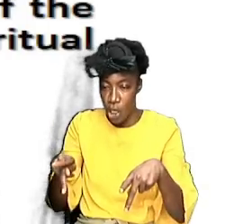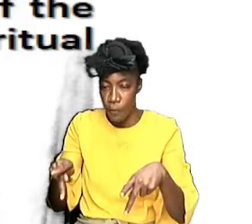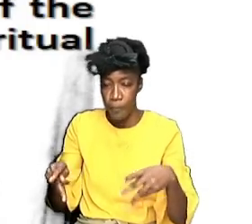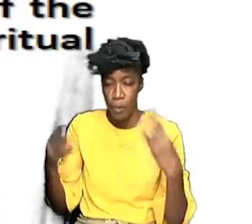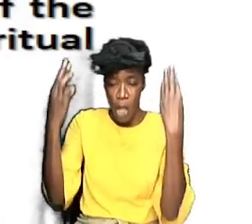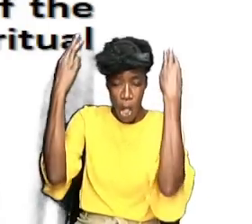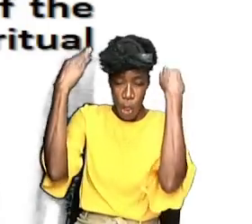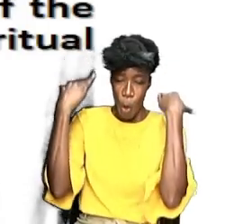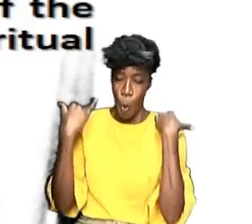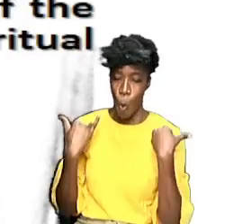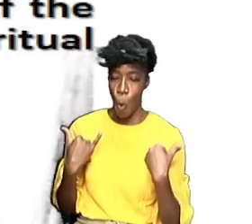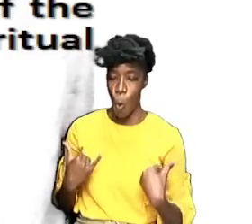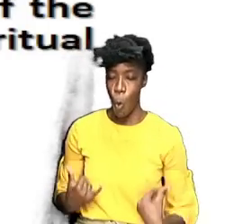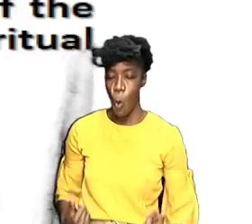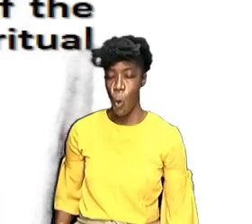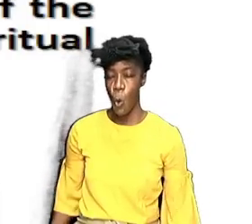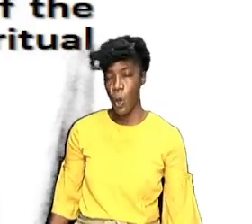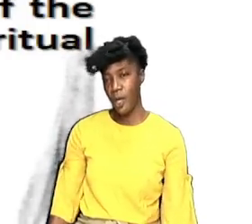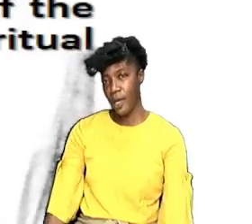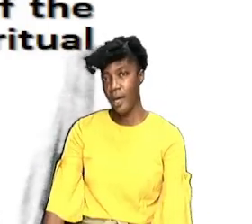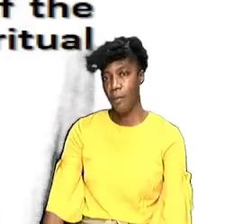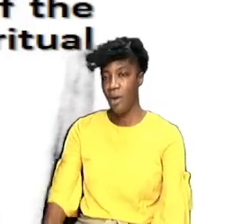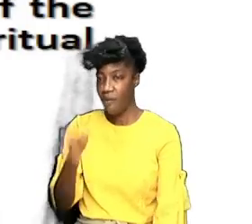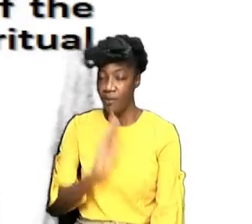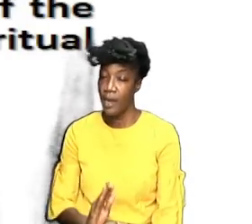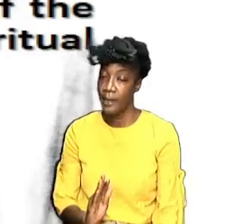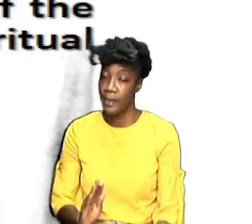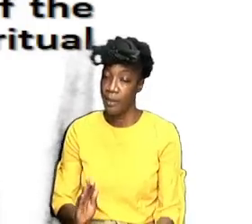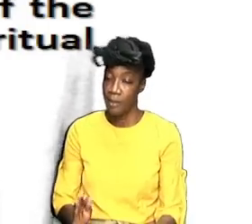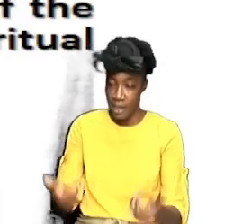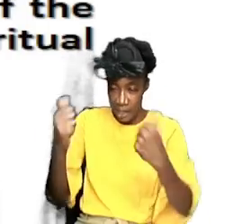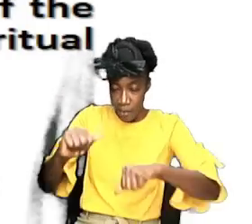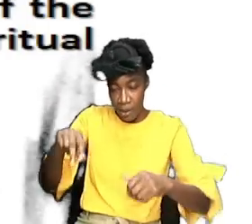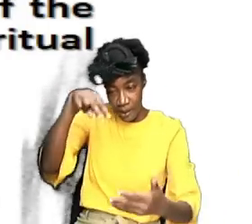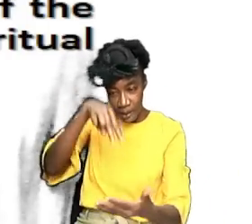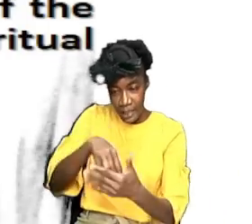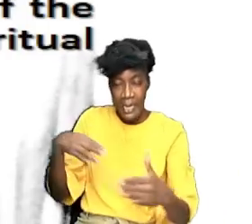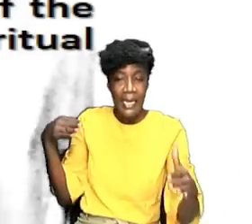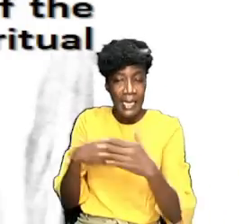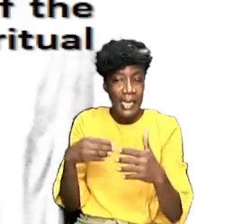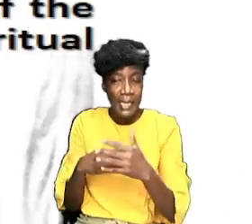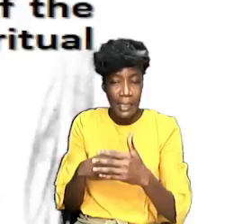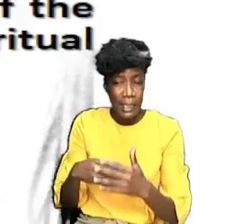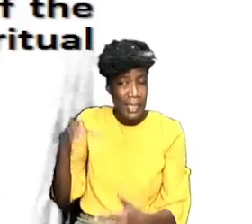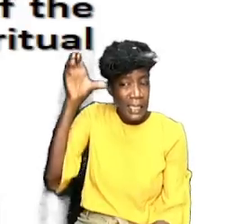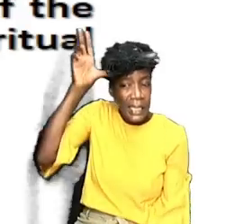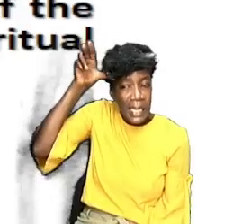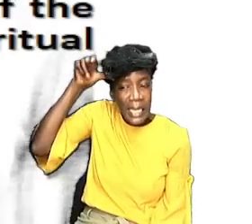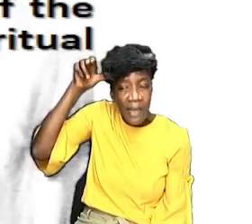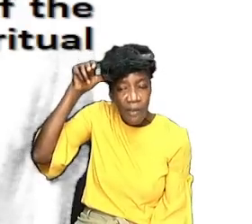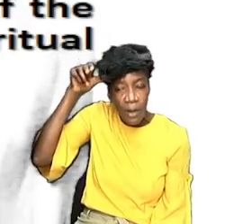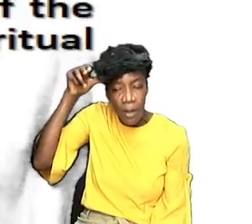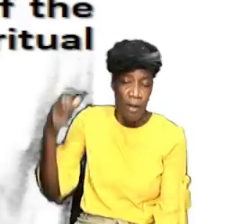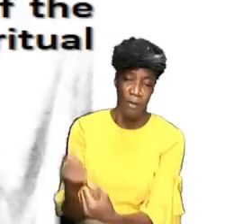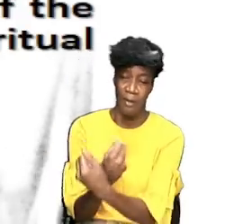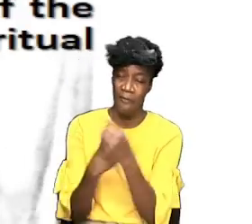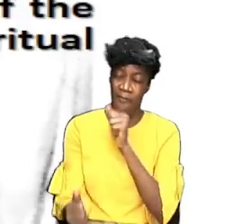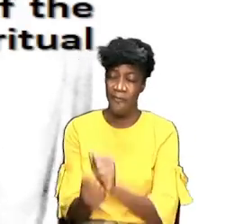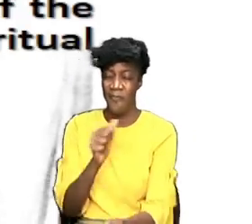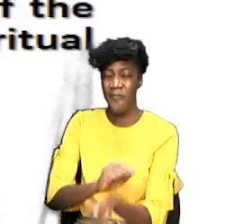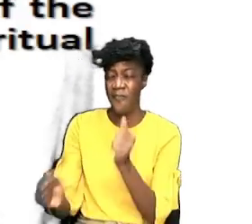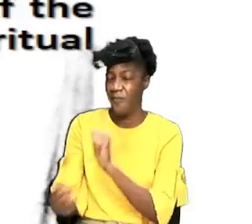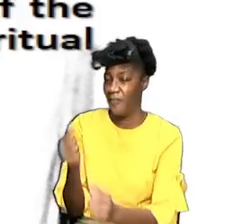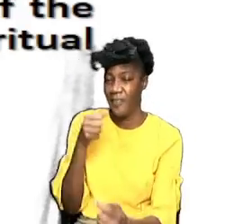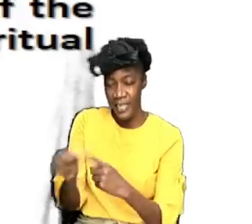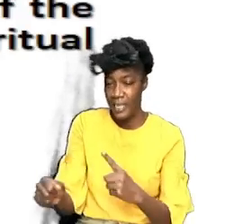whole armor of God, that he may be able to stand against the wiles of the devil. For we wrestle not against